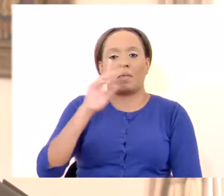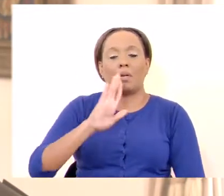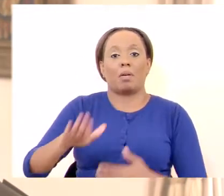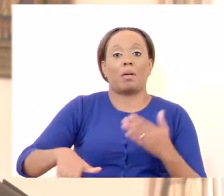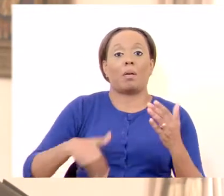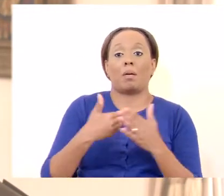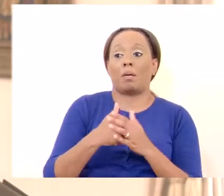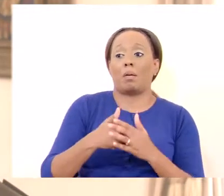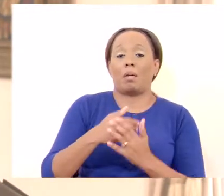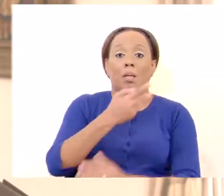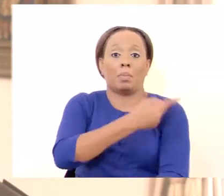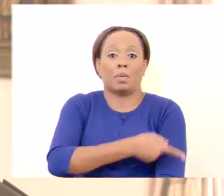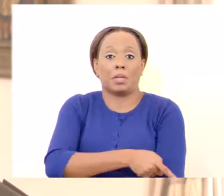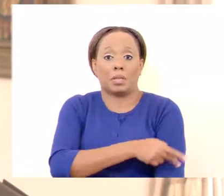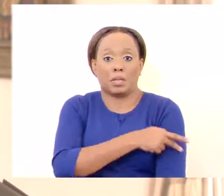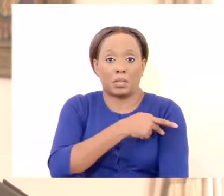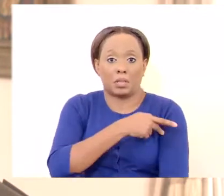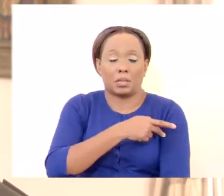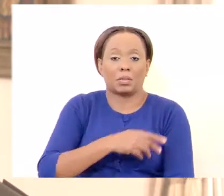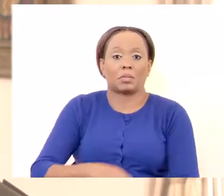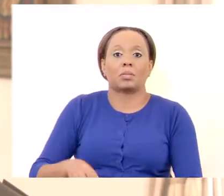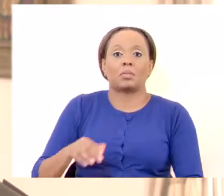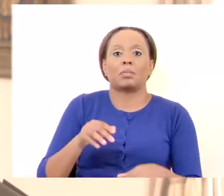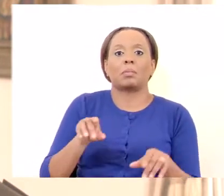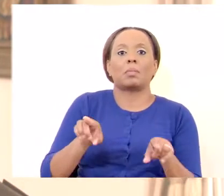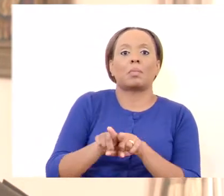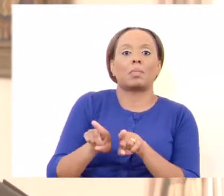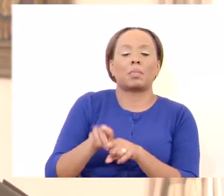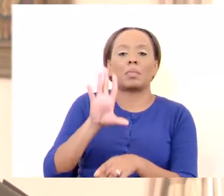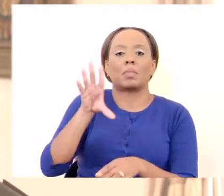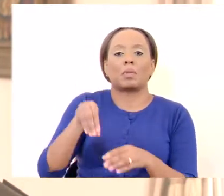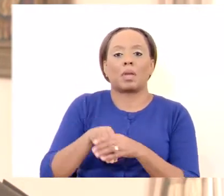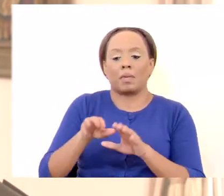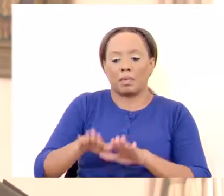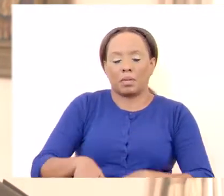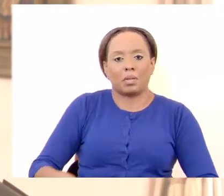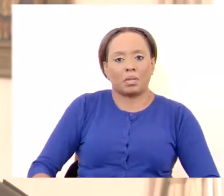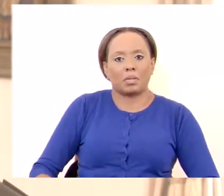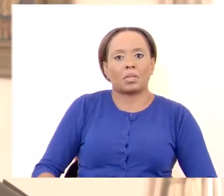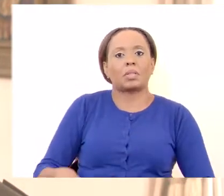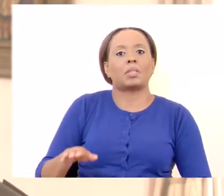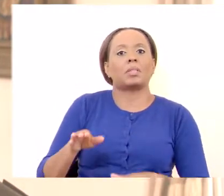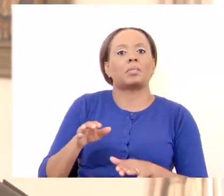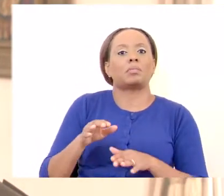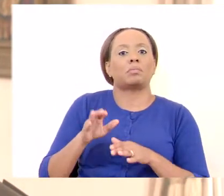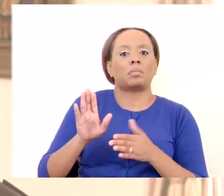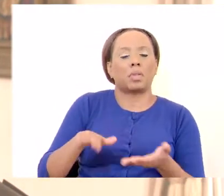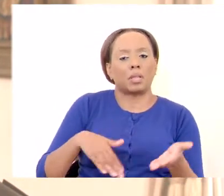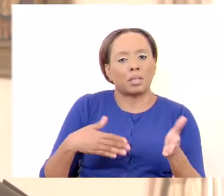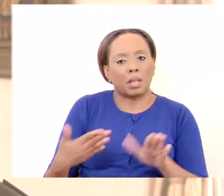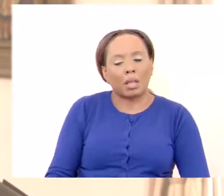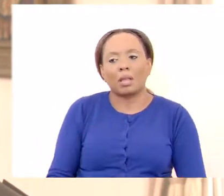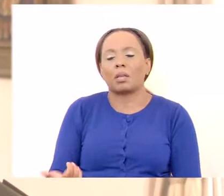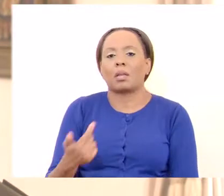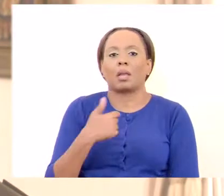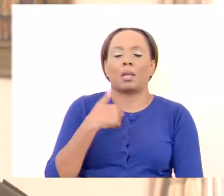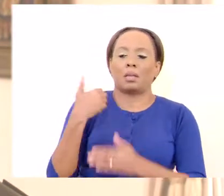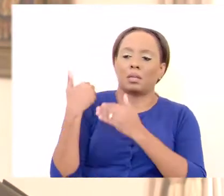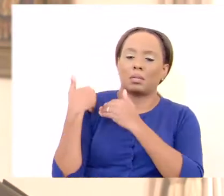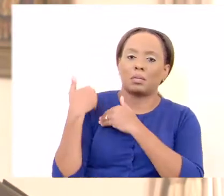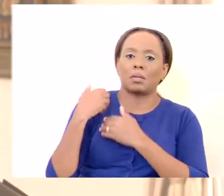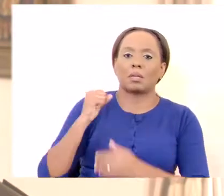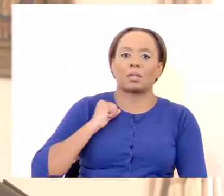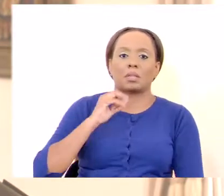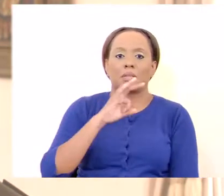patients, which includes the death of children in our intensive care unit. I also am responsible for the staff